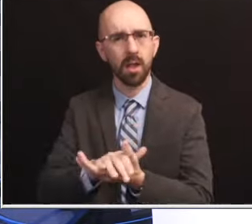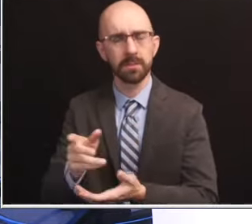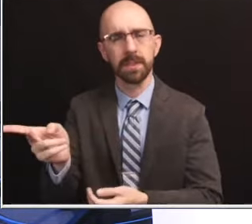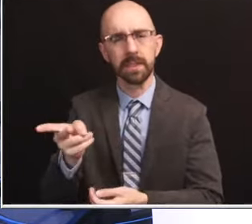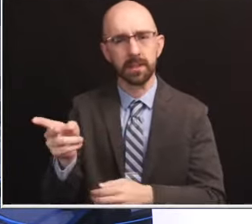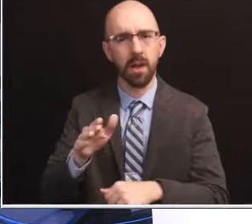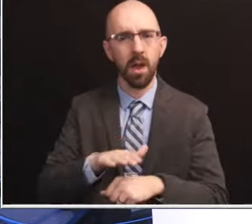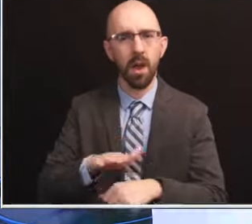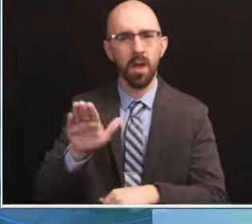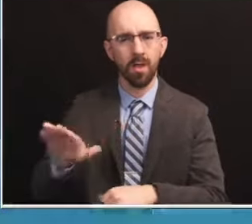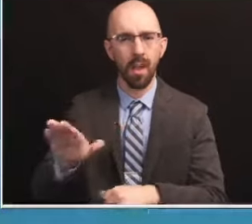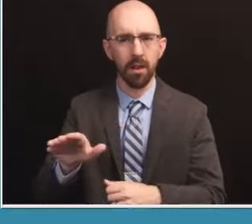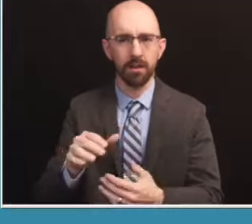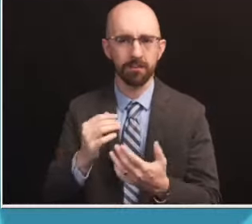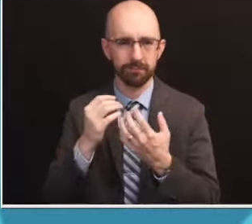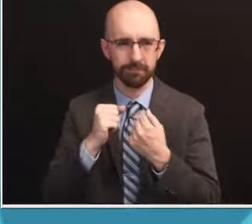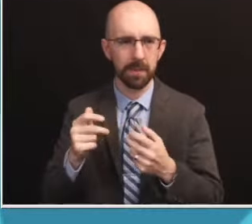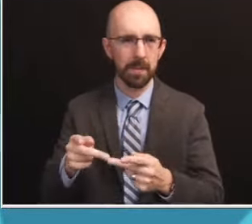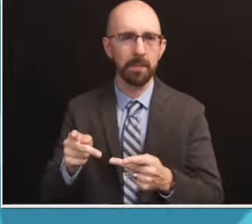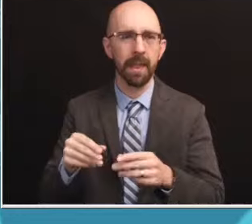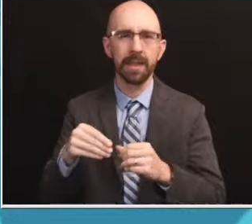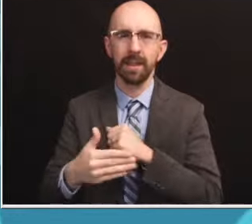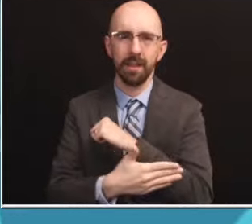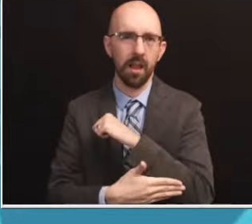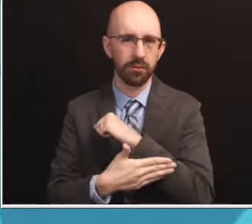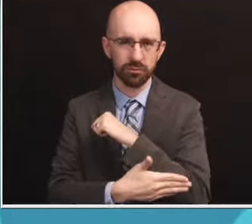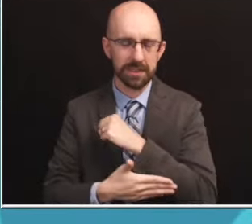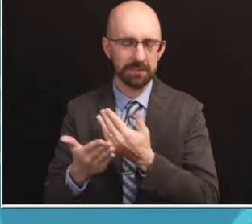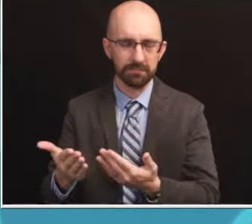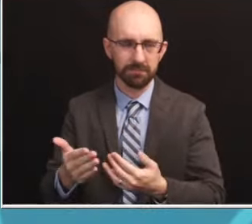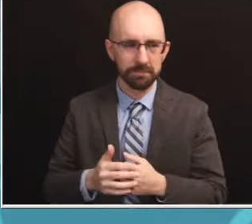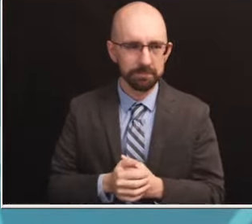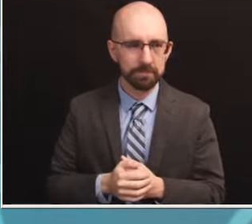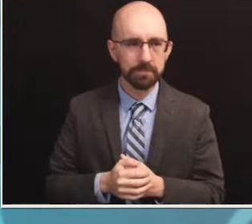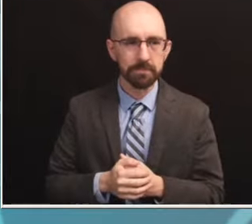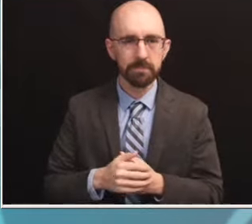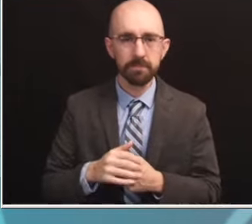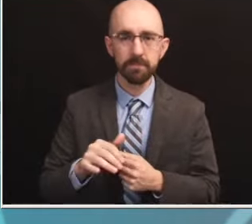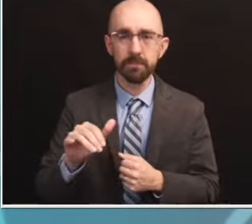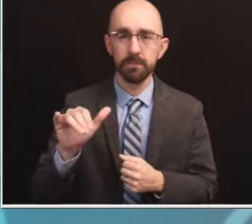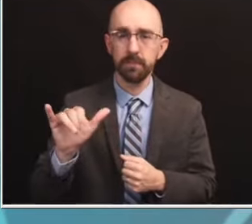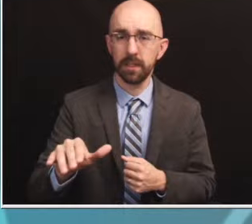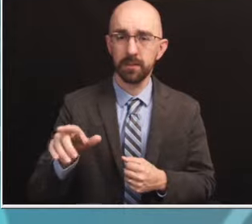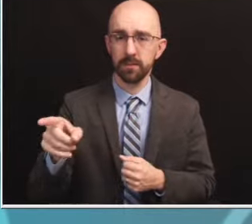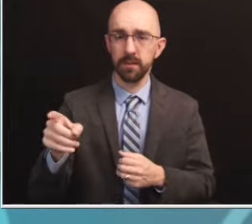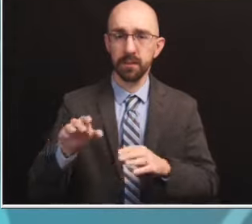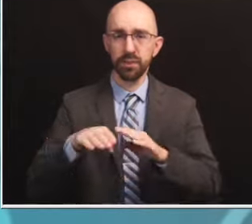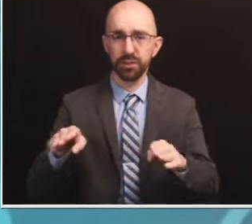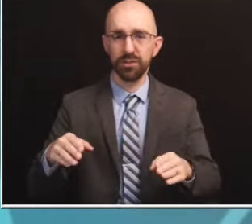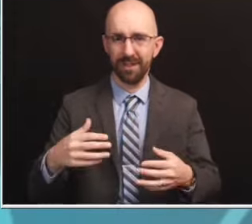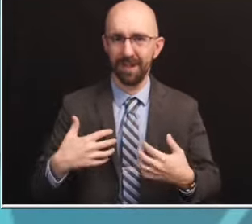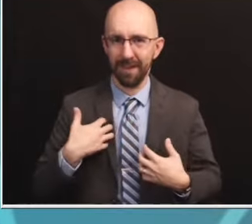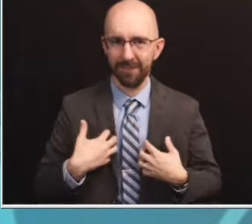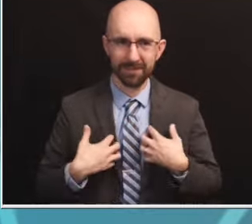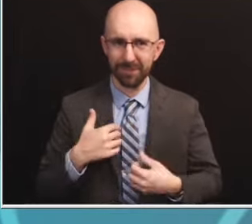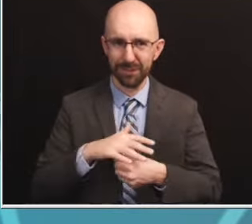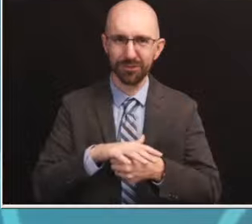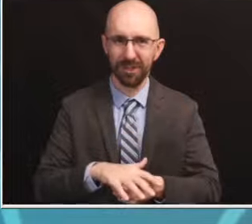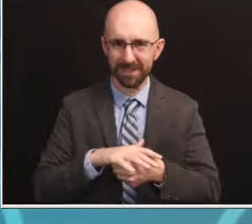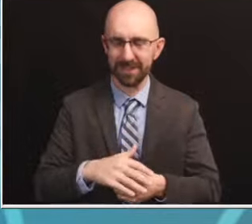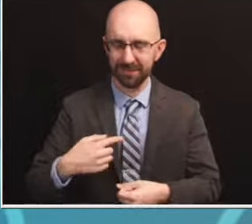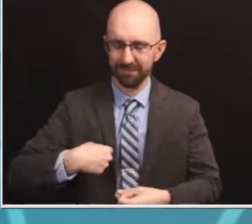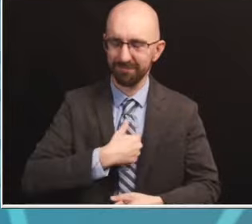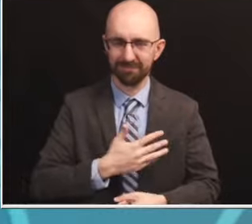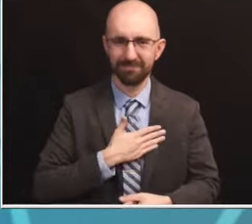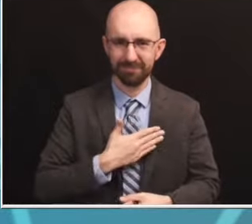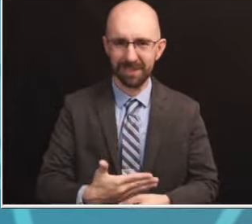much beloved place in the country, and that causes their children a great deal of stress. But they Because she's still